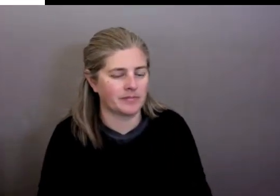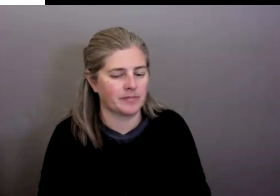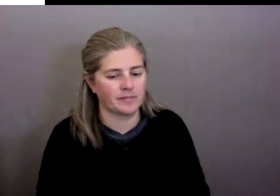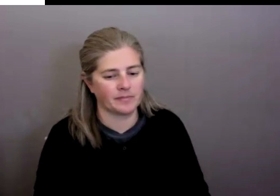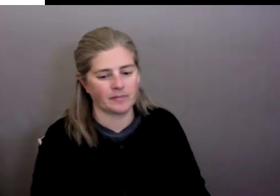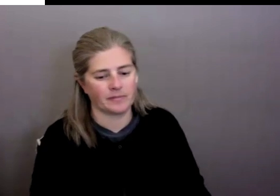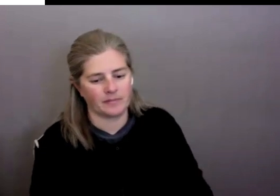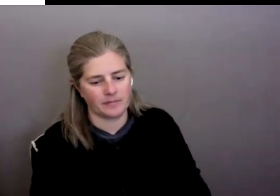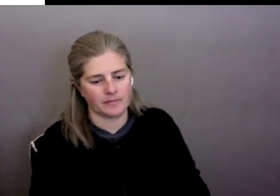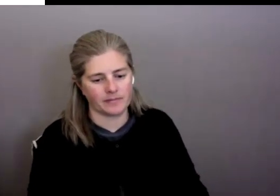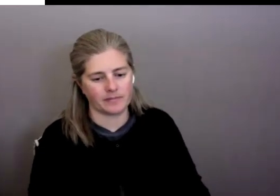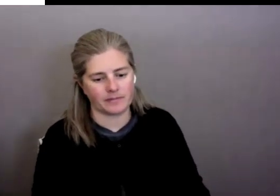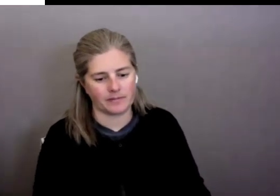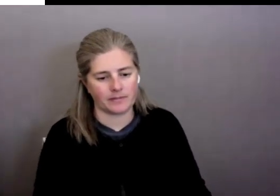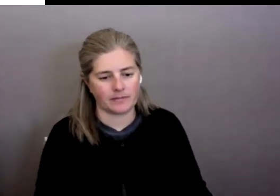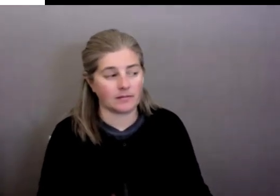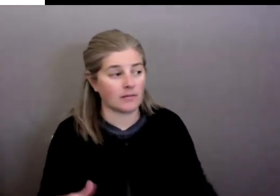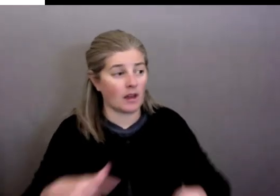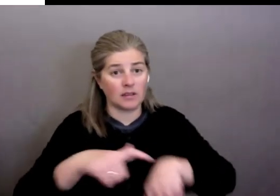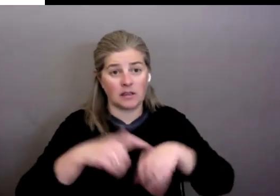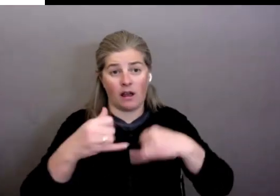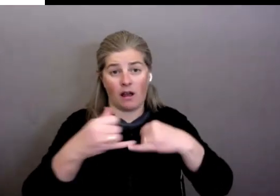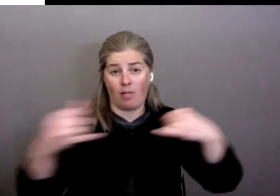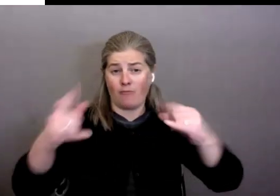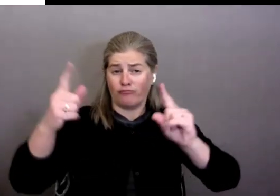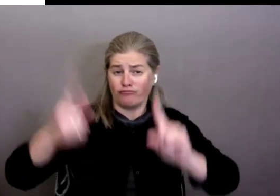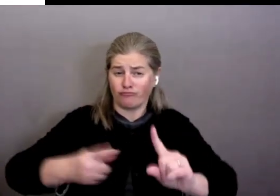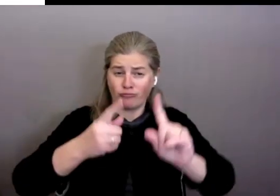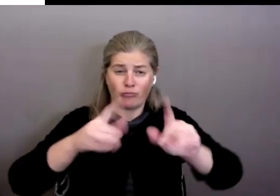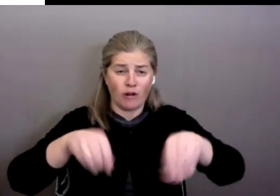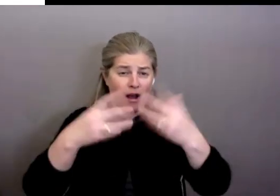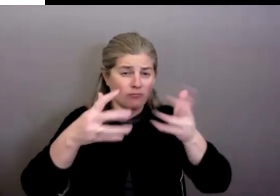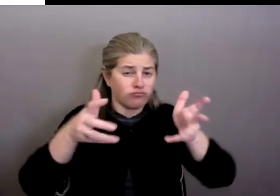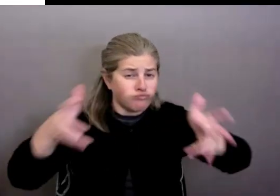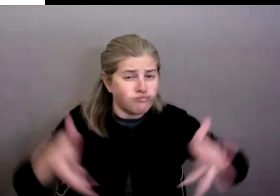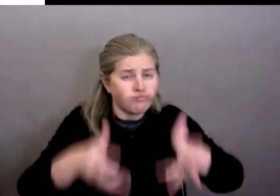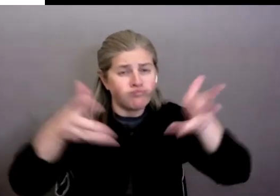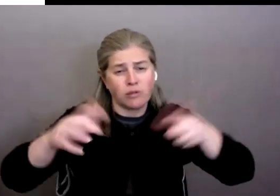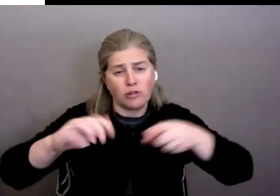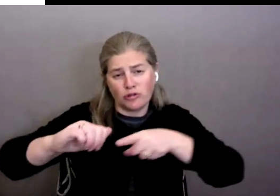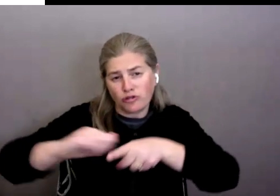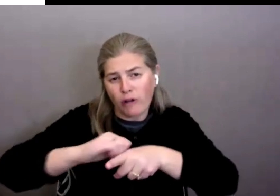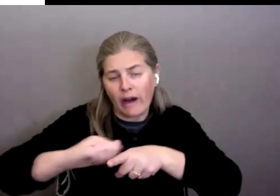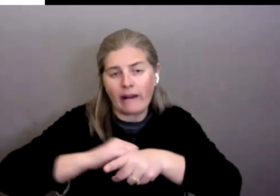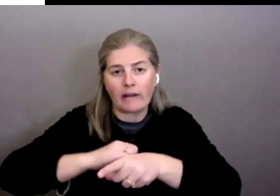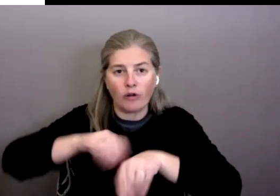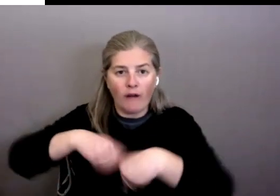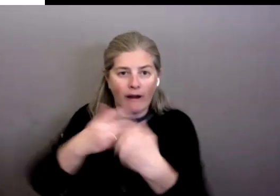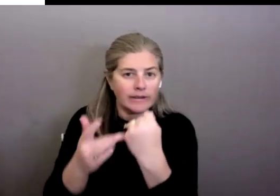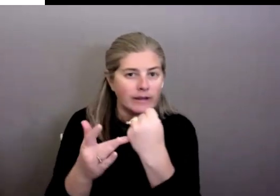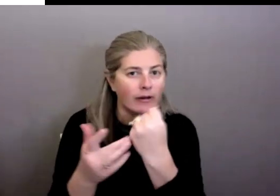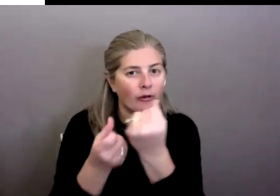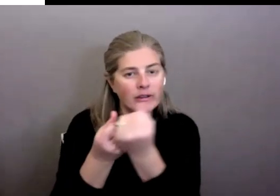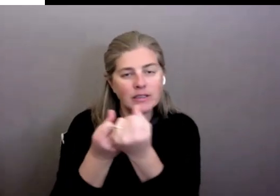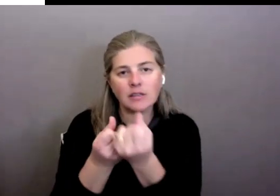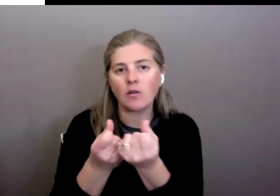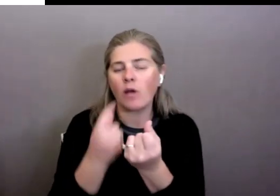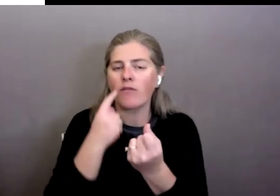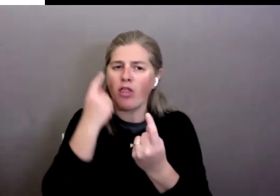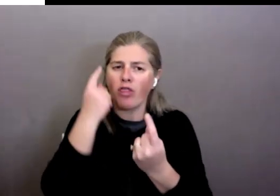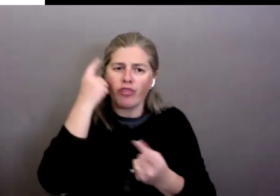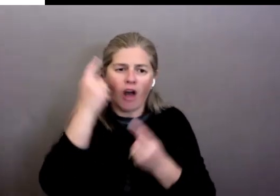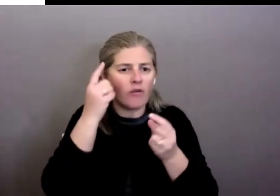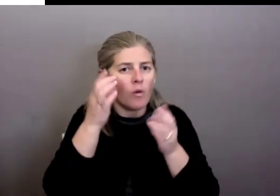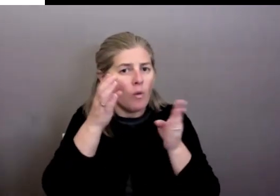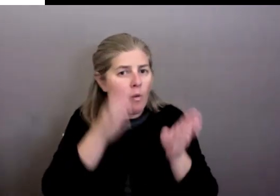Okay, here's our timeline. We're striving to provide robust training and technical assistance. We have a thoughtful and